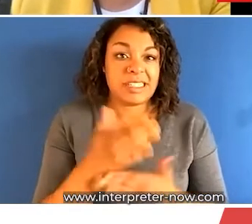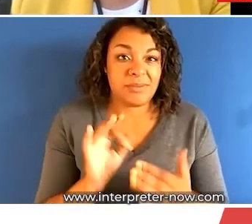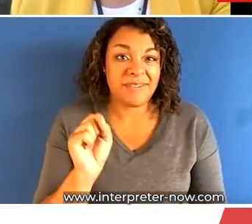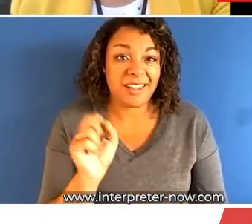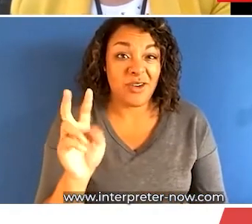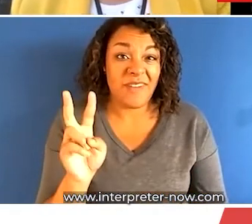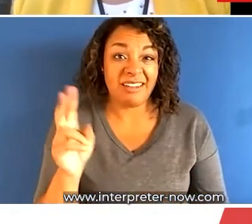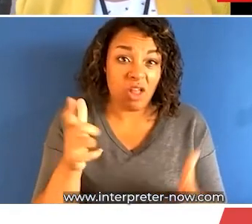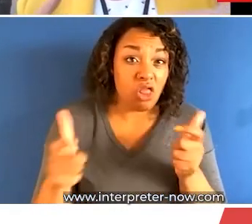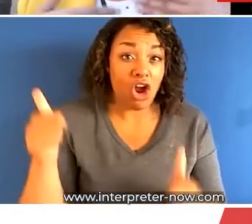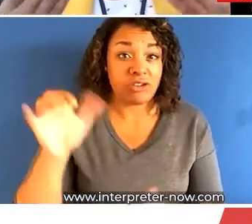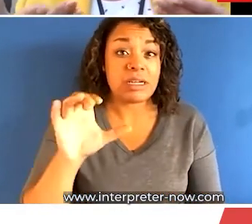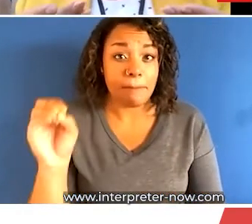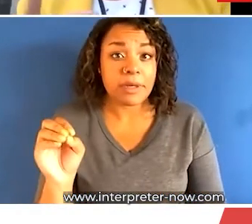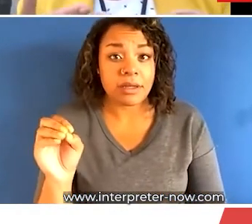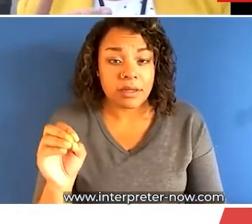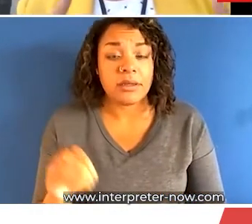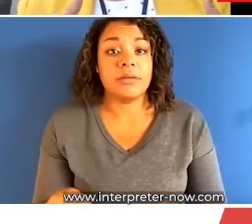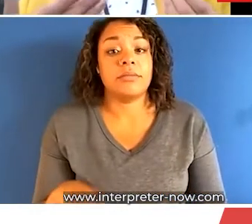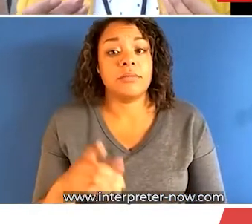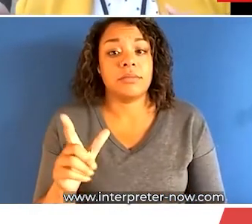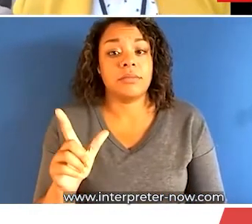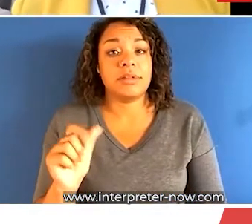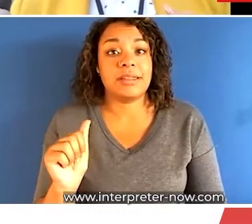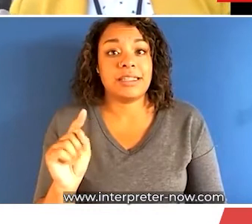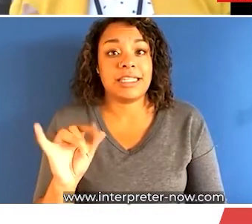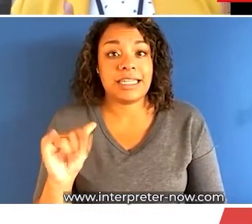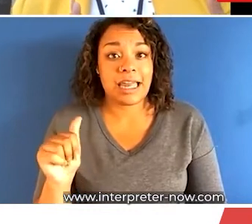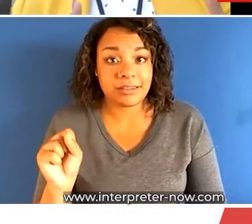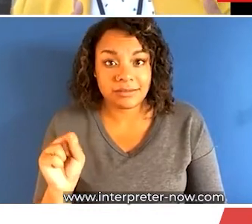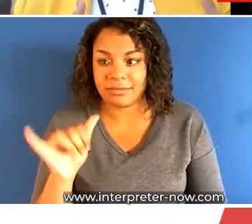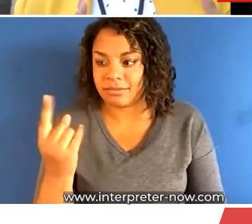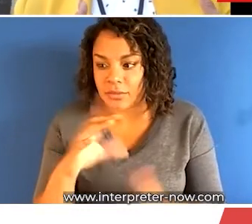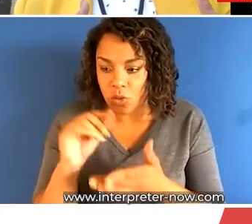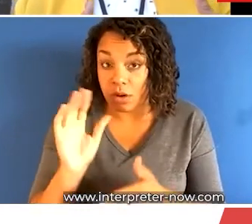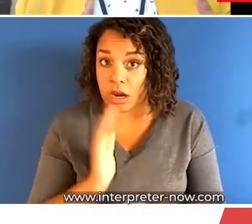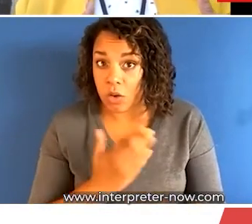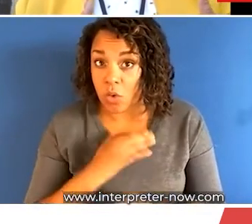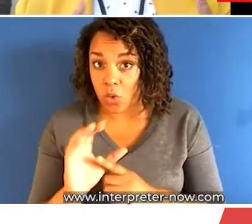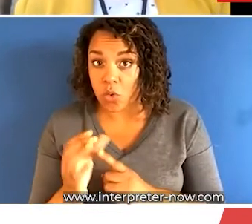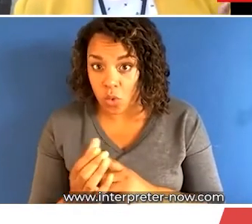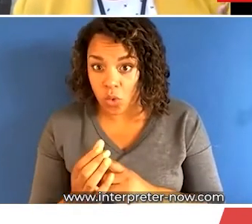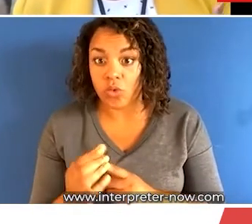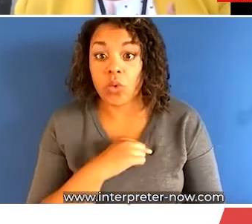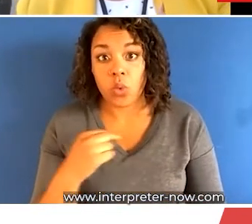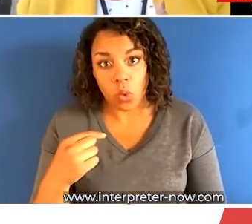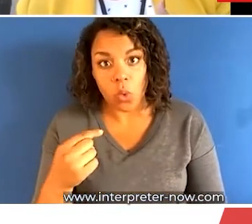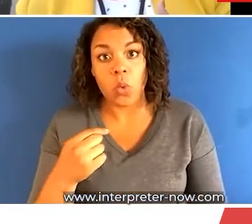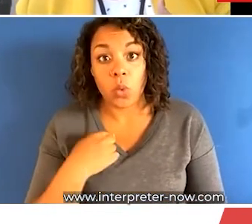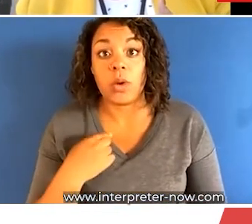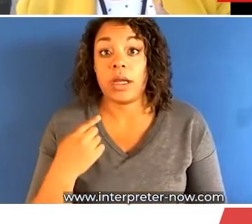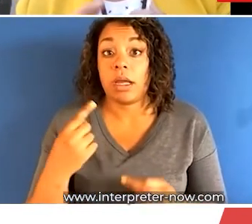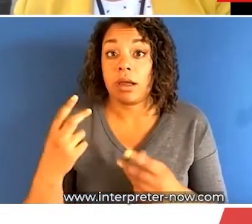companies. And Latinas, like, that's something to know about our culture, is that we actually pay it forward quite a